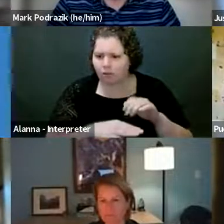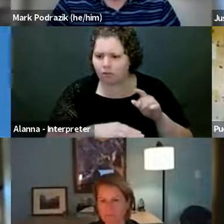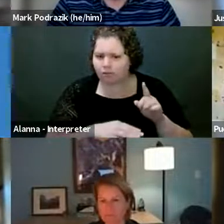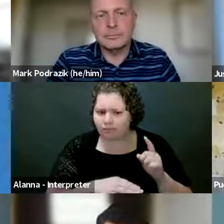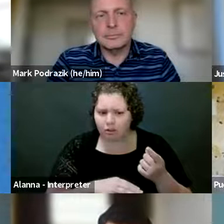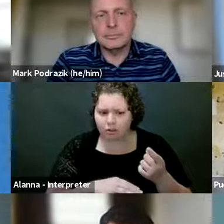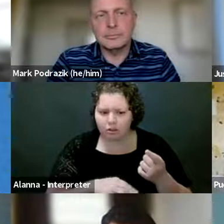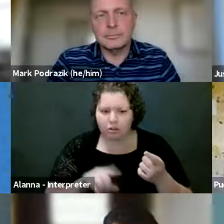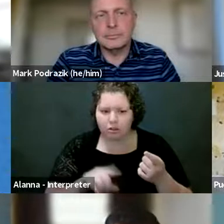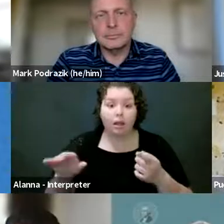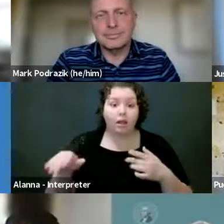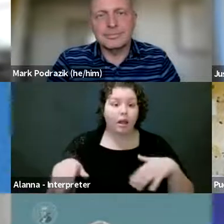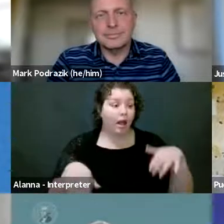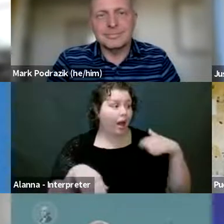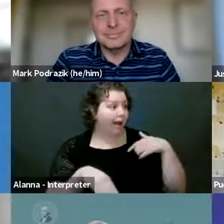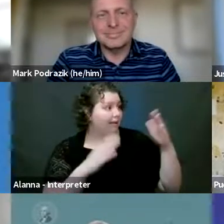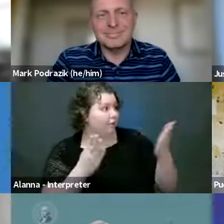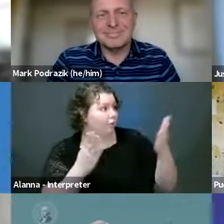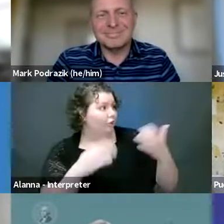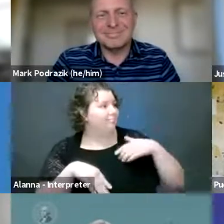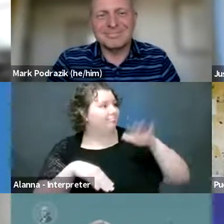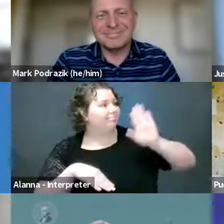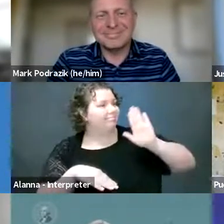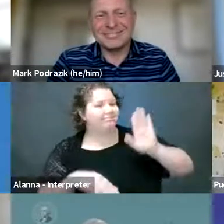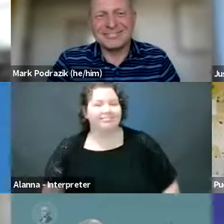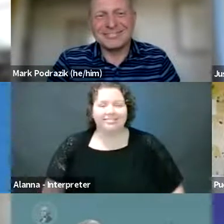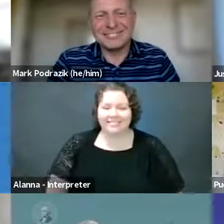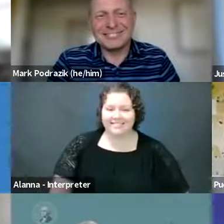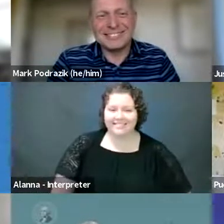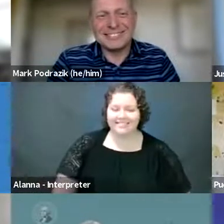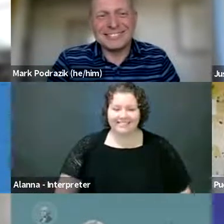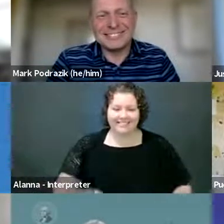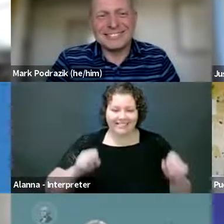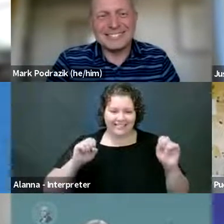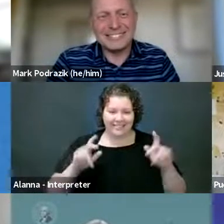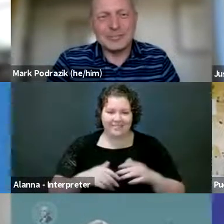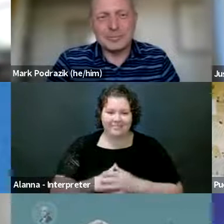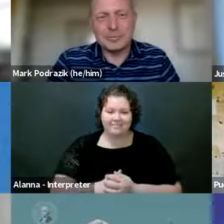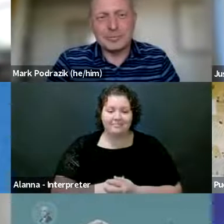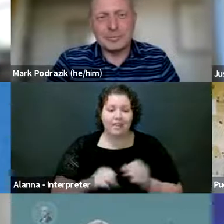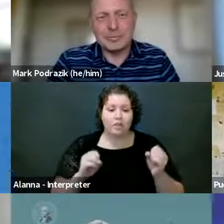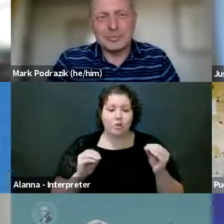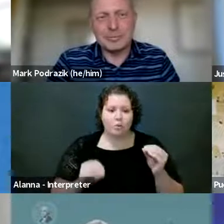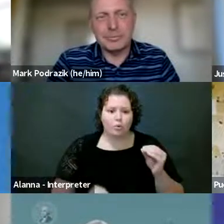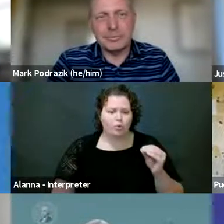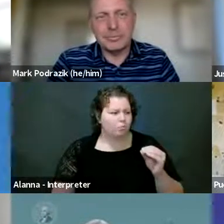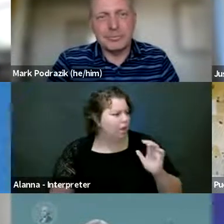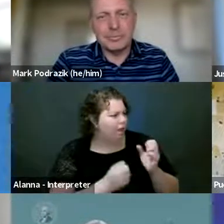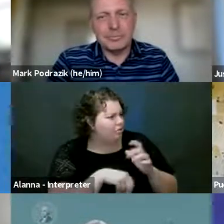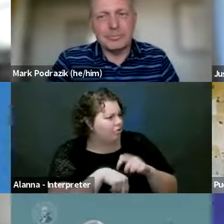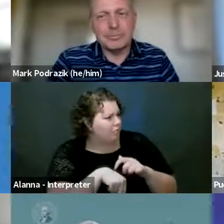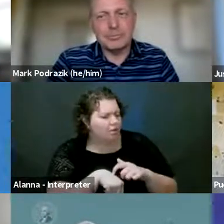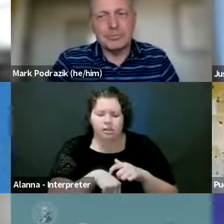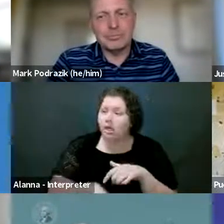I'm here. You're here. All right, Liz. Here I am. Okay. All right. So Jamie, how long do we have? So we